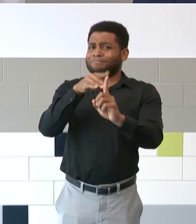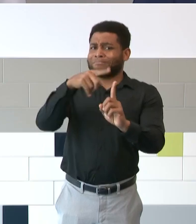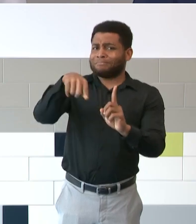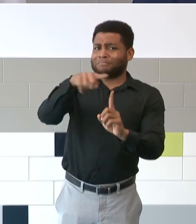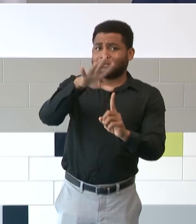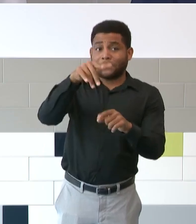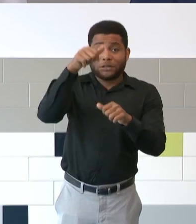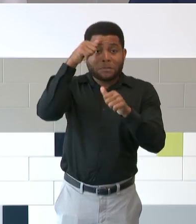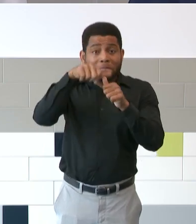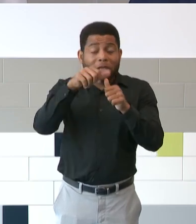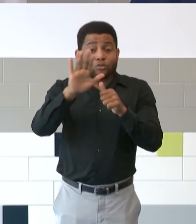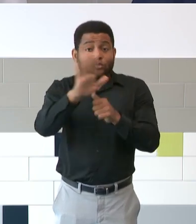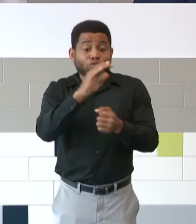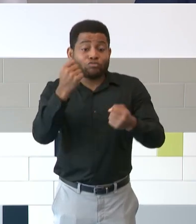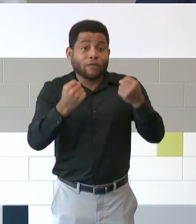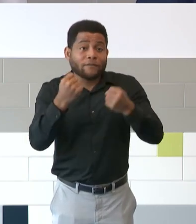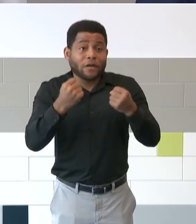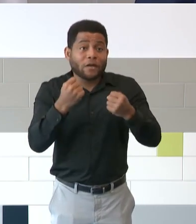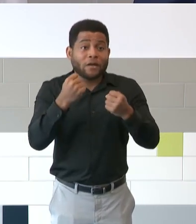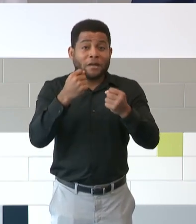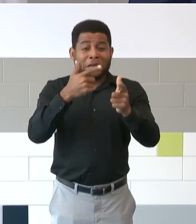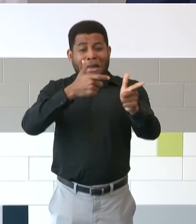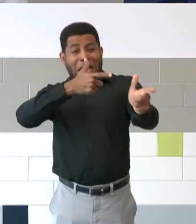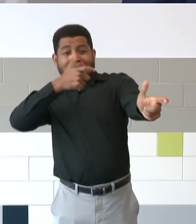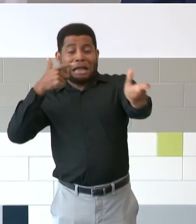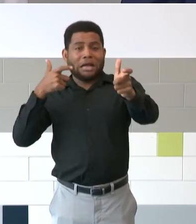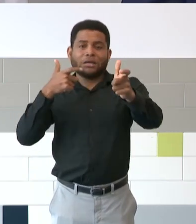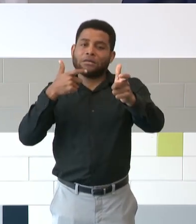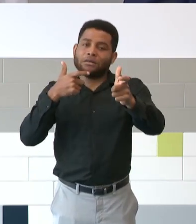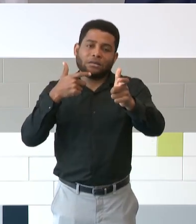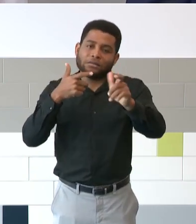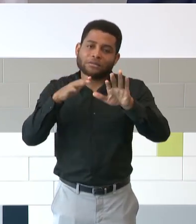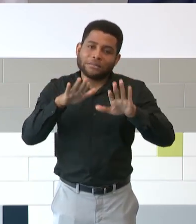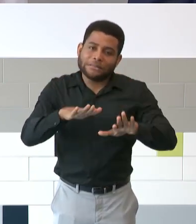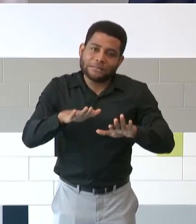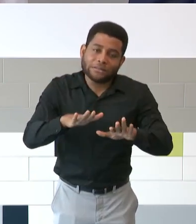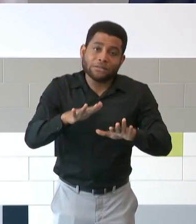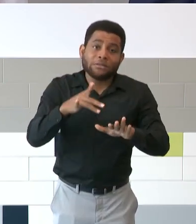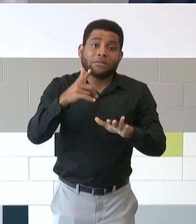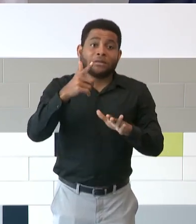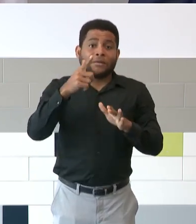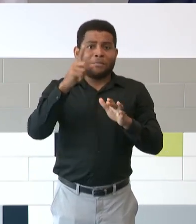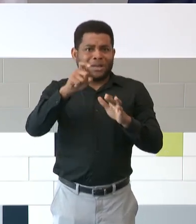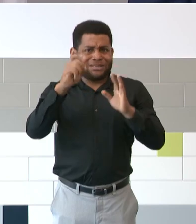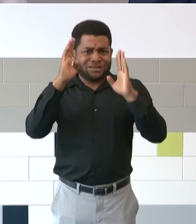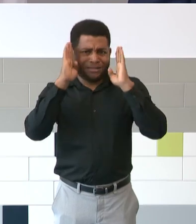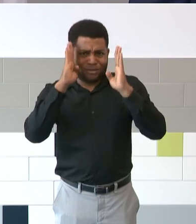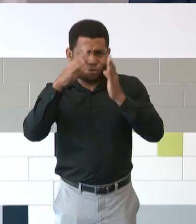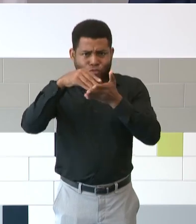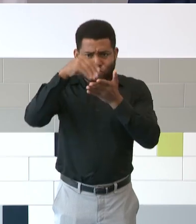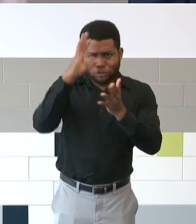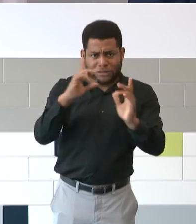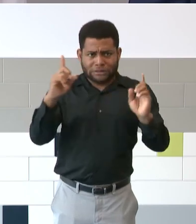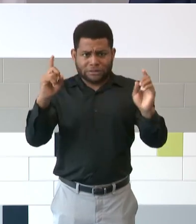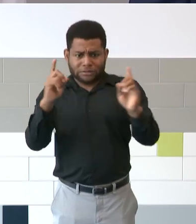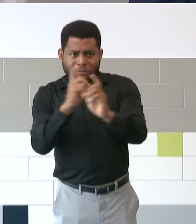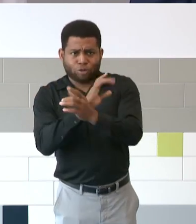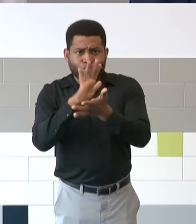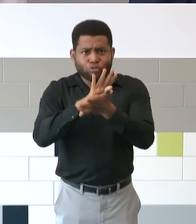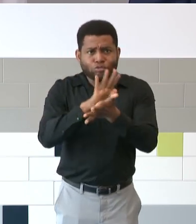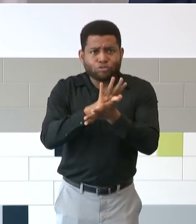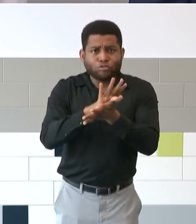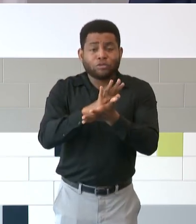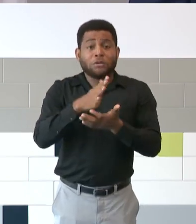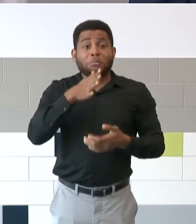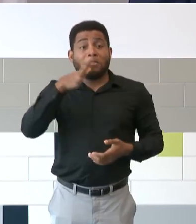our young people, to parents who are signing up. Make sure you're registered. It is a good time to check your registration